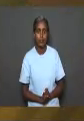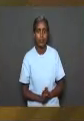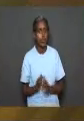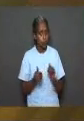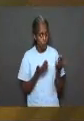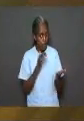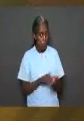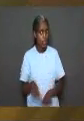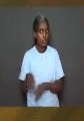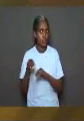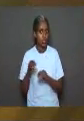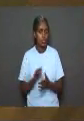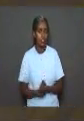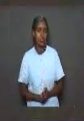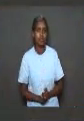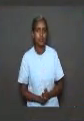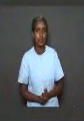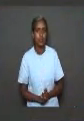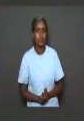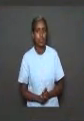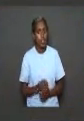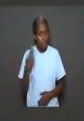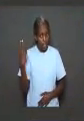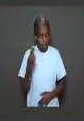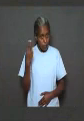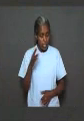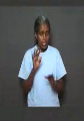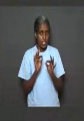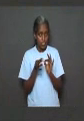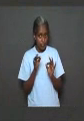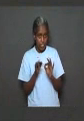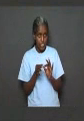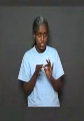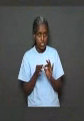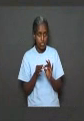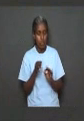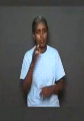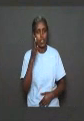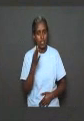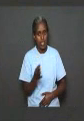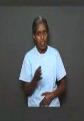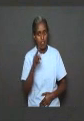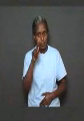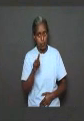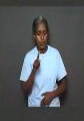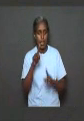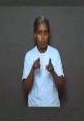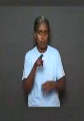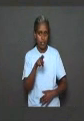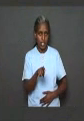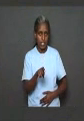Welcome back, students. Applying our definition of f prime